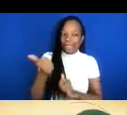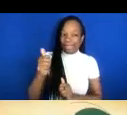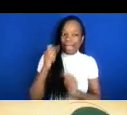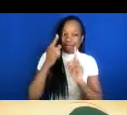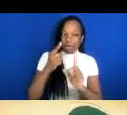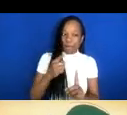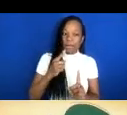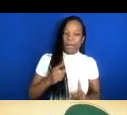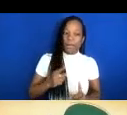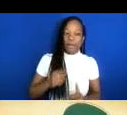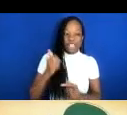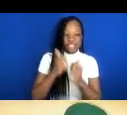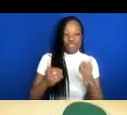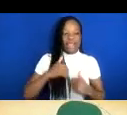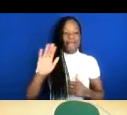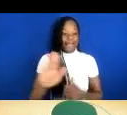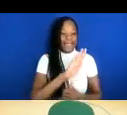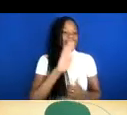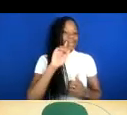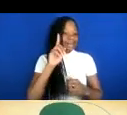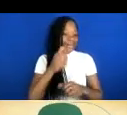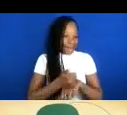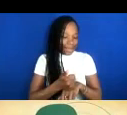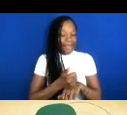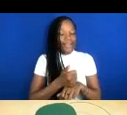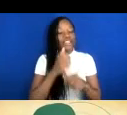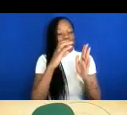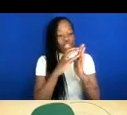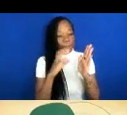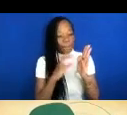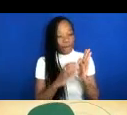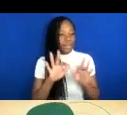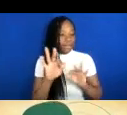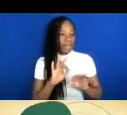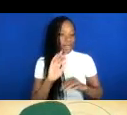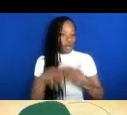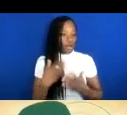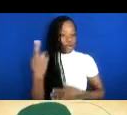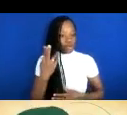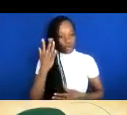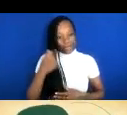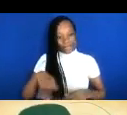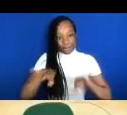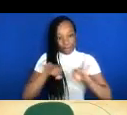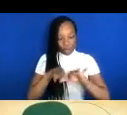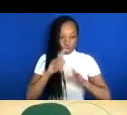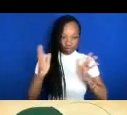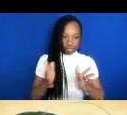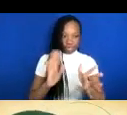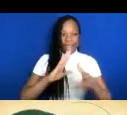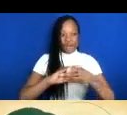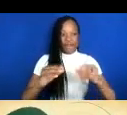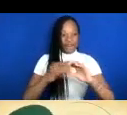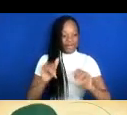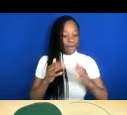own dedicated chapter. They go deeper into all the reasons why it's important to advance our narrative in this way. But I